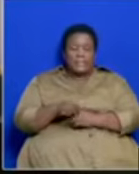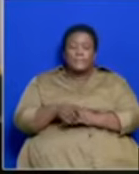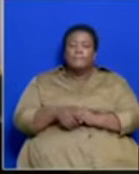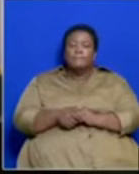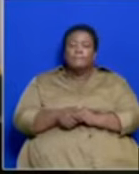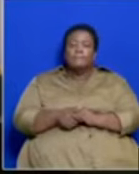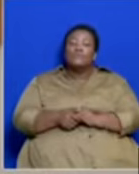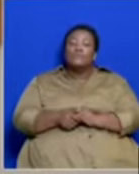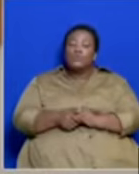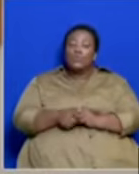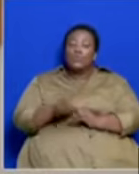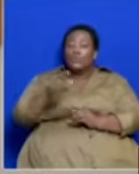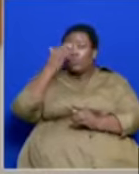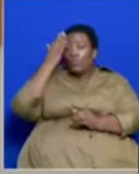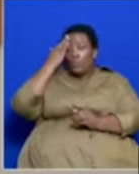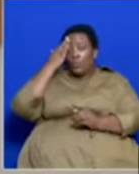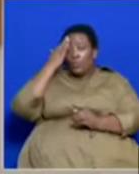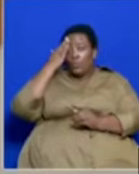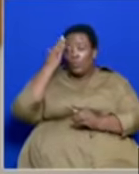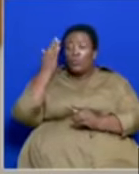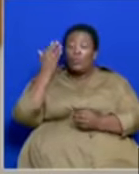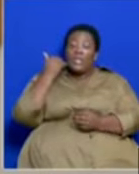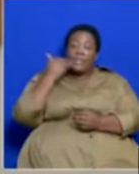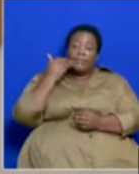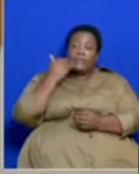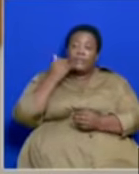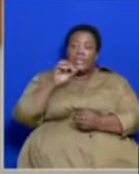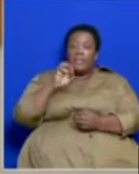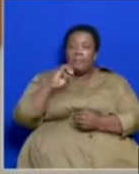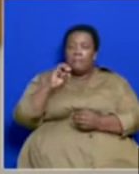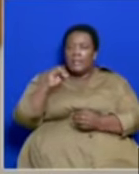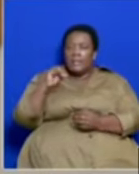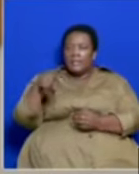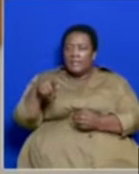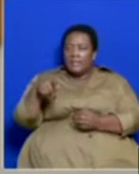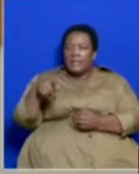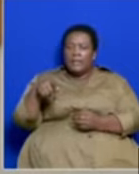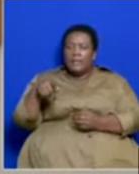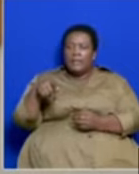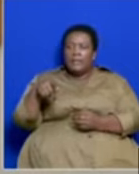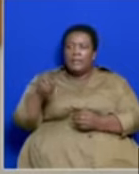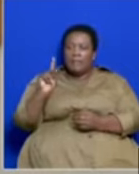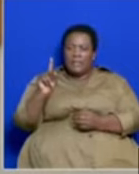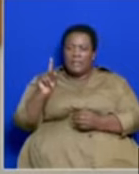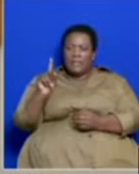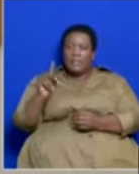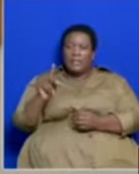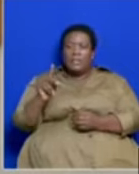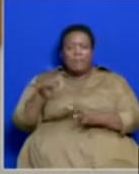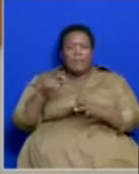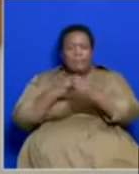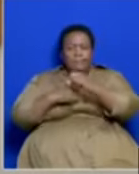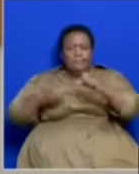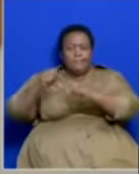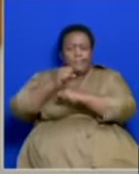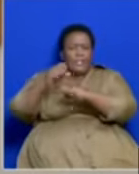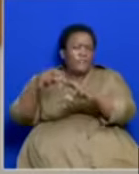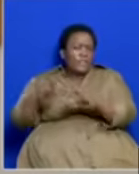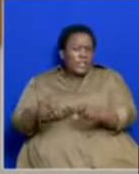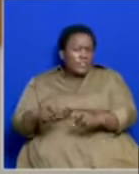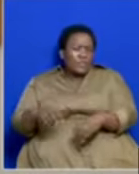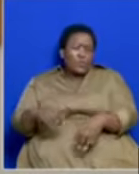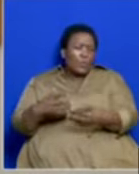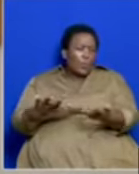know whether or not EMPD ever initiated or firstly concluded this investigation and or initiated